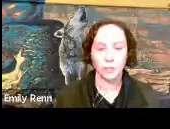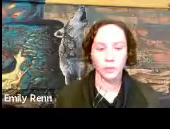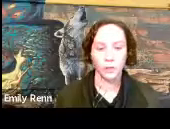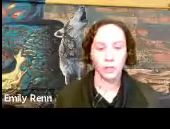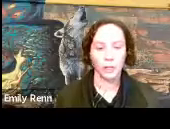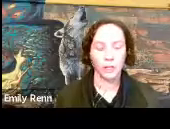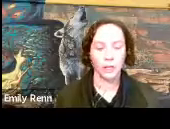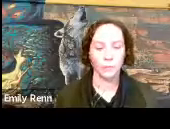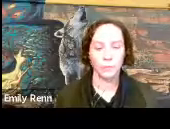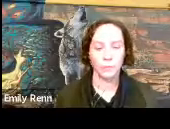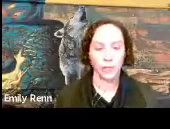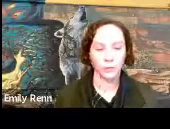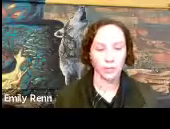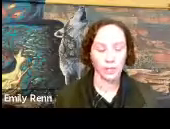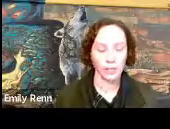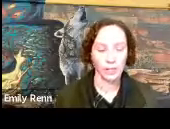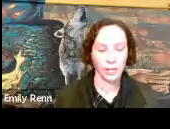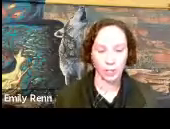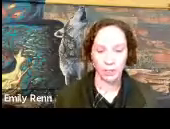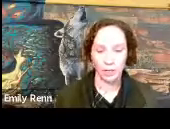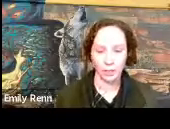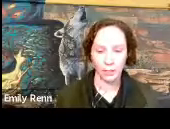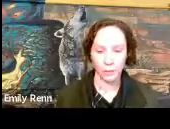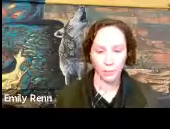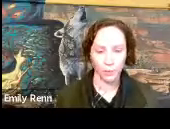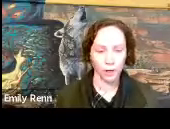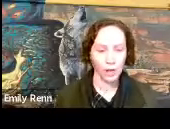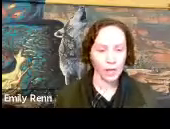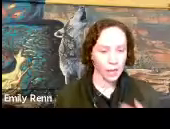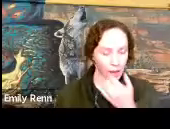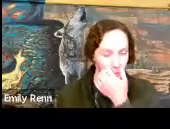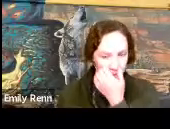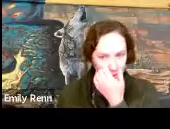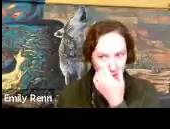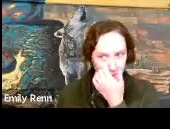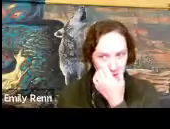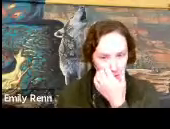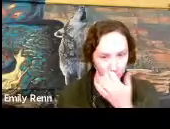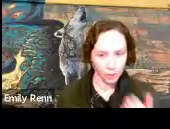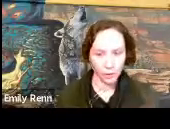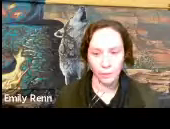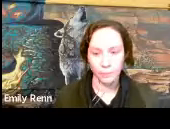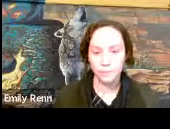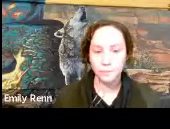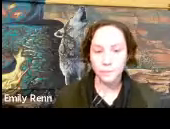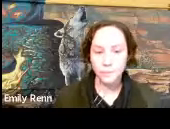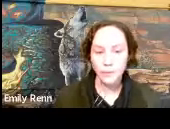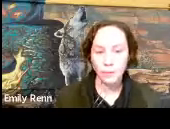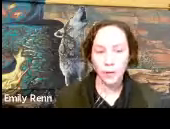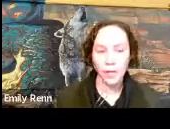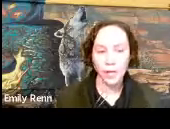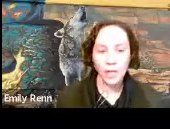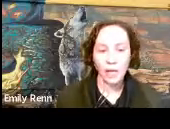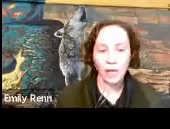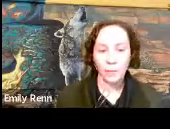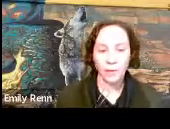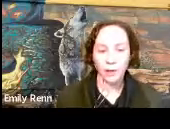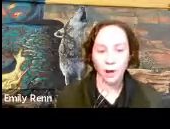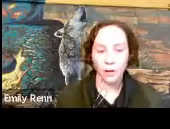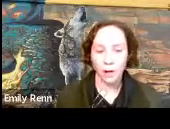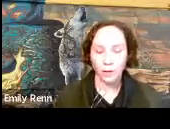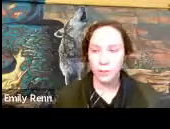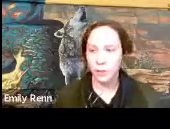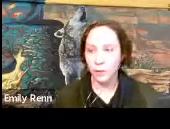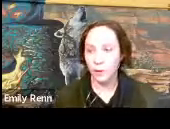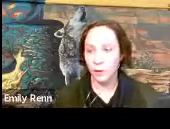in 2021. So I'll let Greta and Erin talk a little bit more about the cross-foster program. But